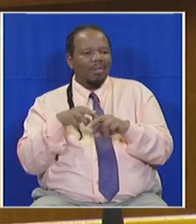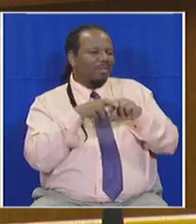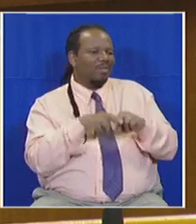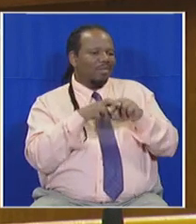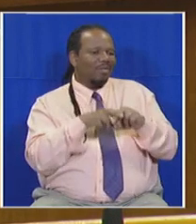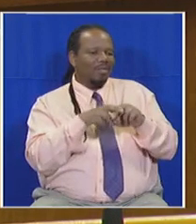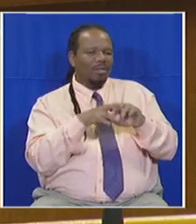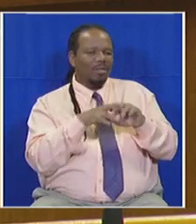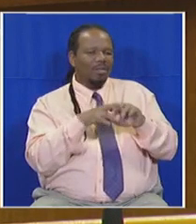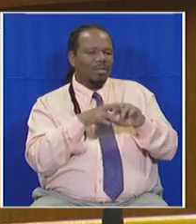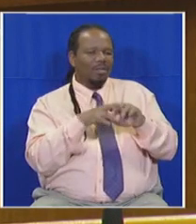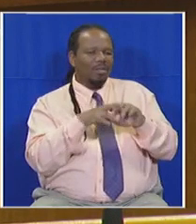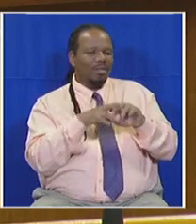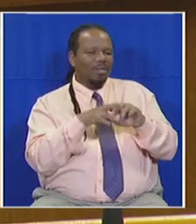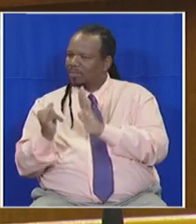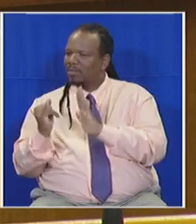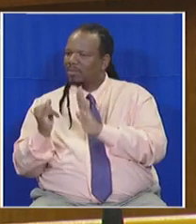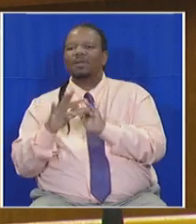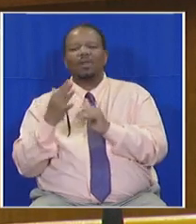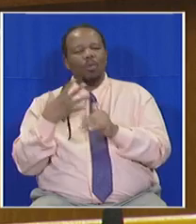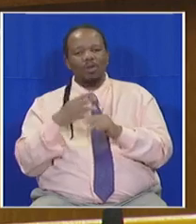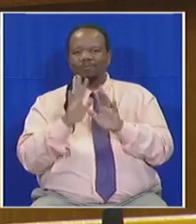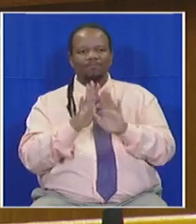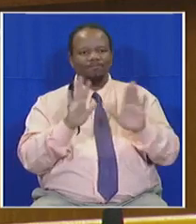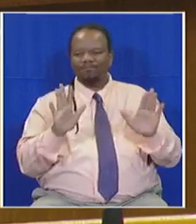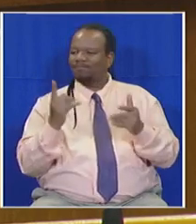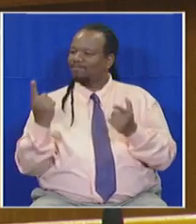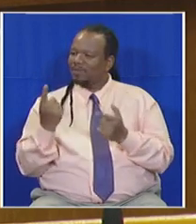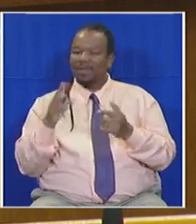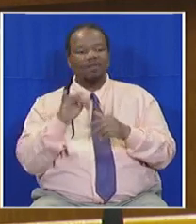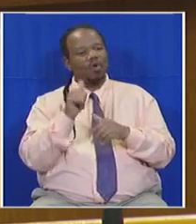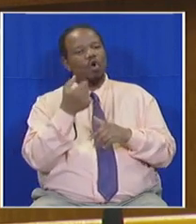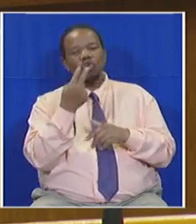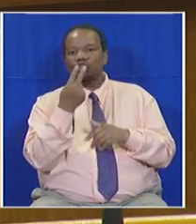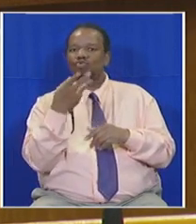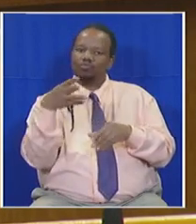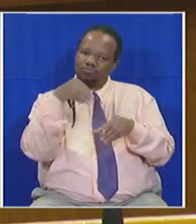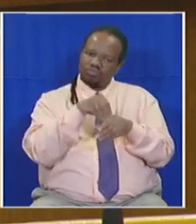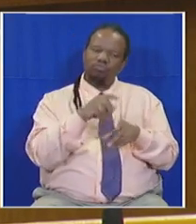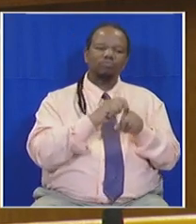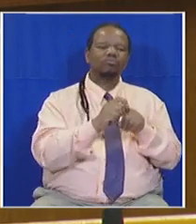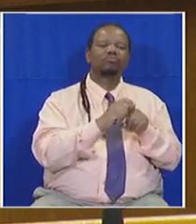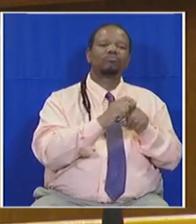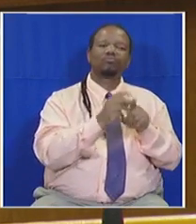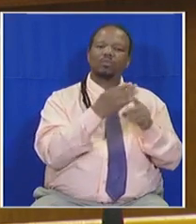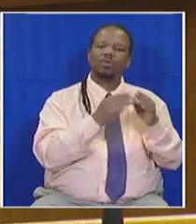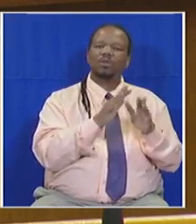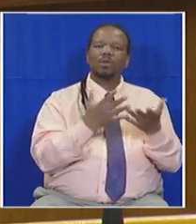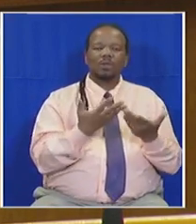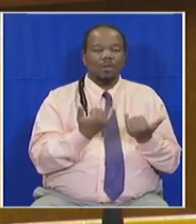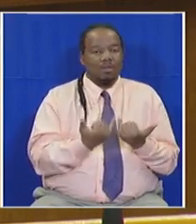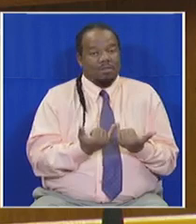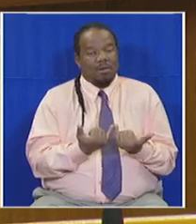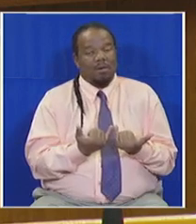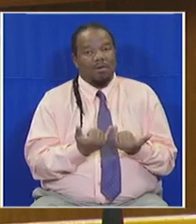this program. They want to exit this program so as to create space for other less fortunate citizens. We are currently